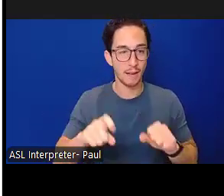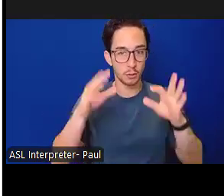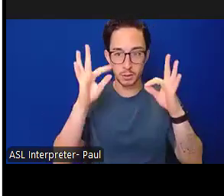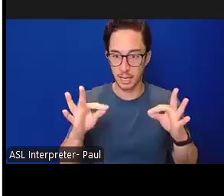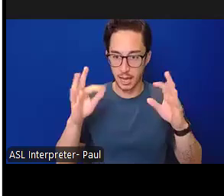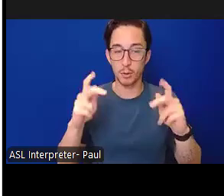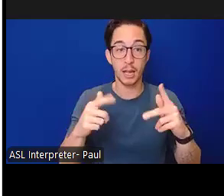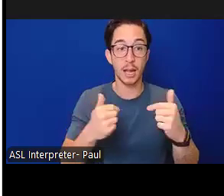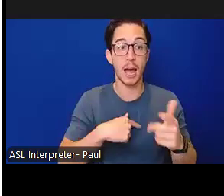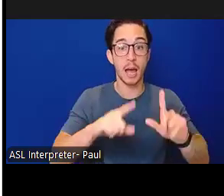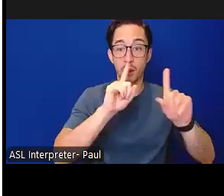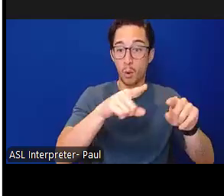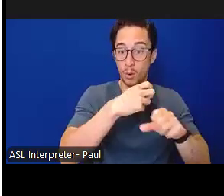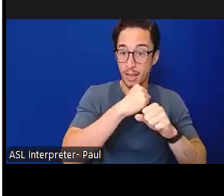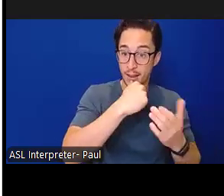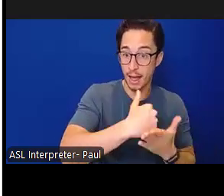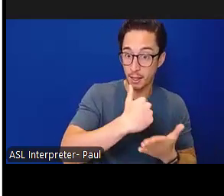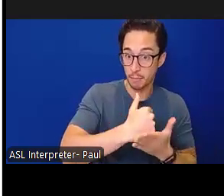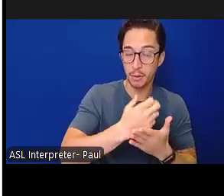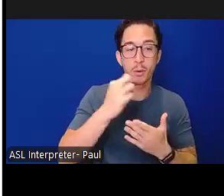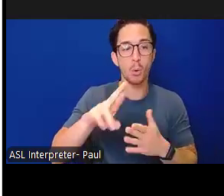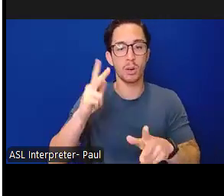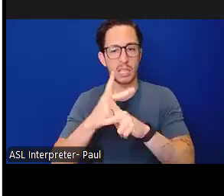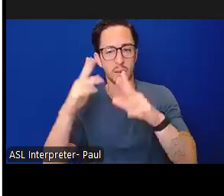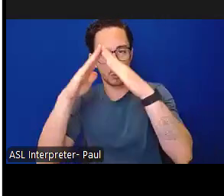do I go get help or do I keep a roof over my head?